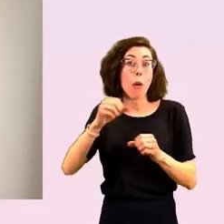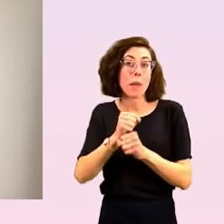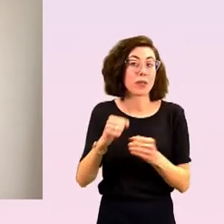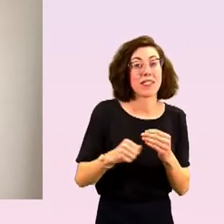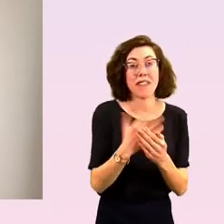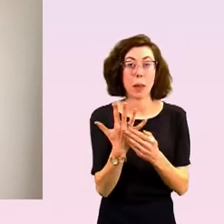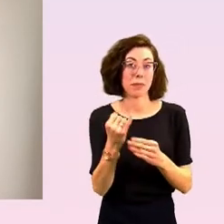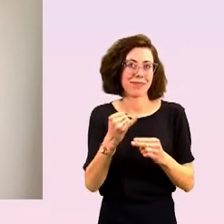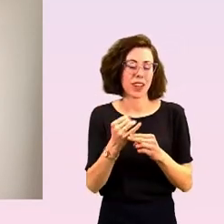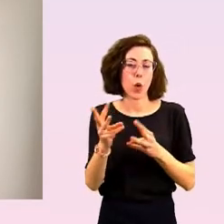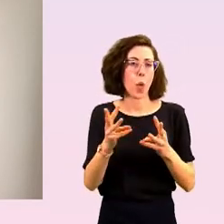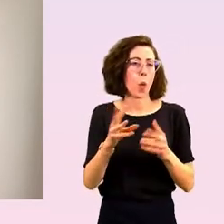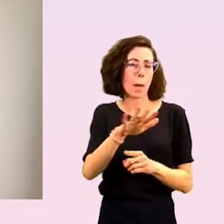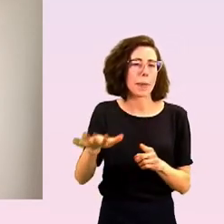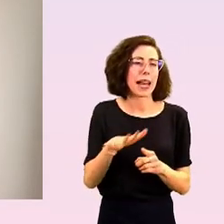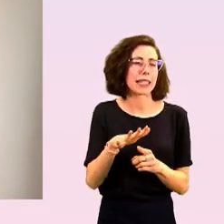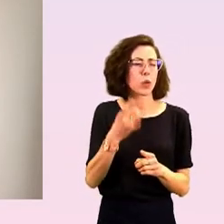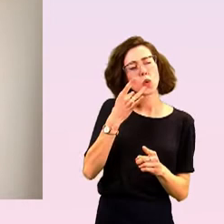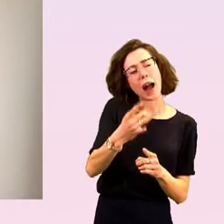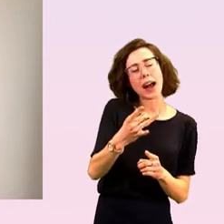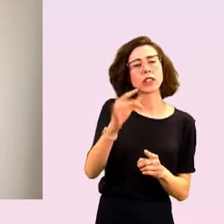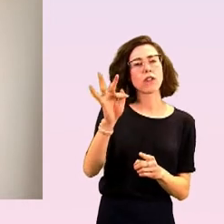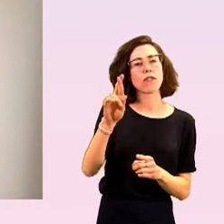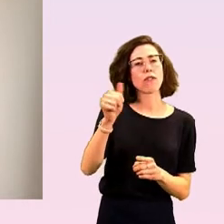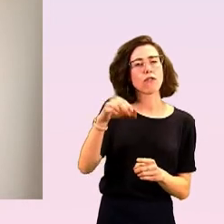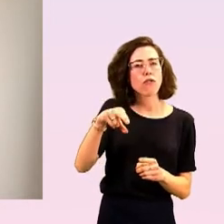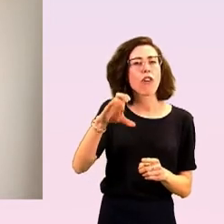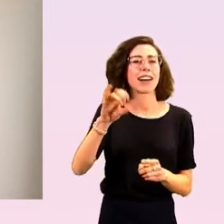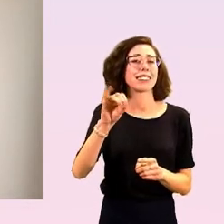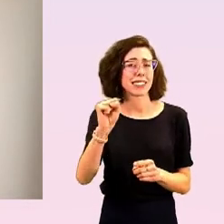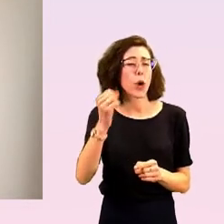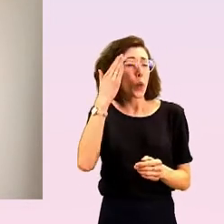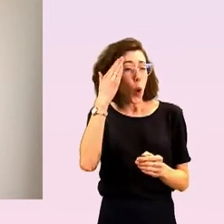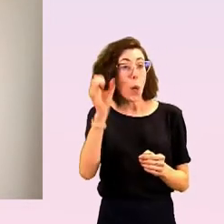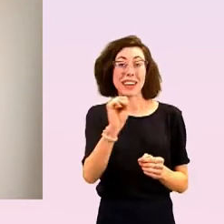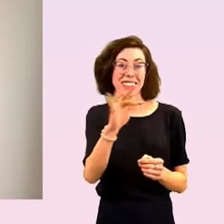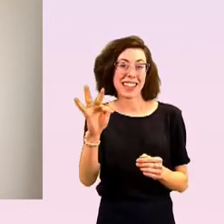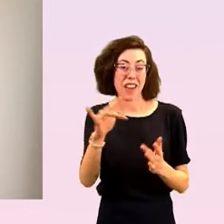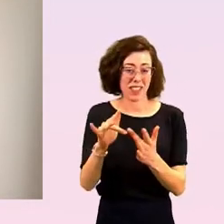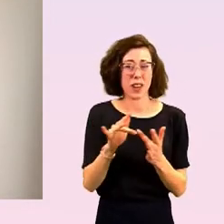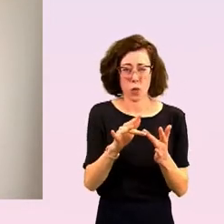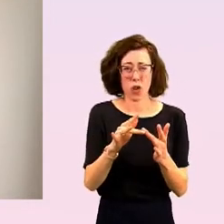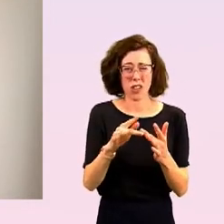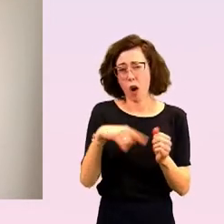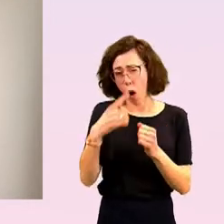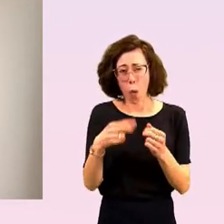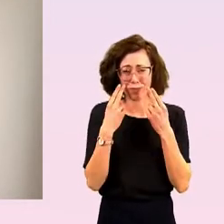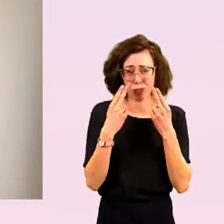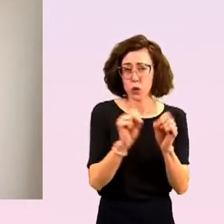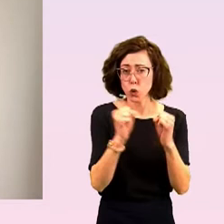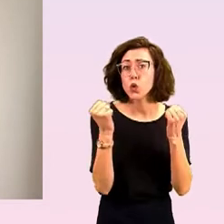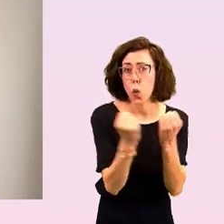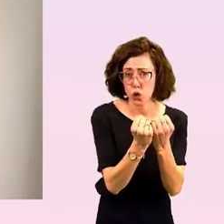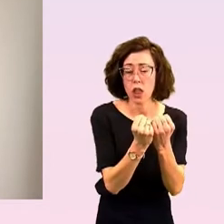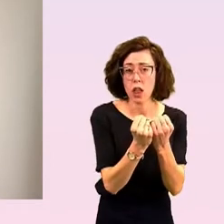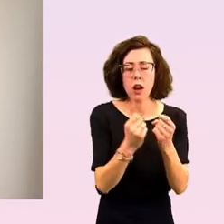workplace, I'm going to throw a question to Frances. We know that there's a social element to any staff network or group. A big part then of the